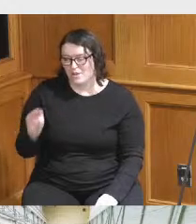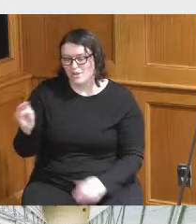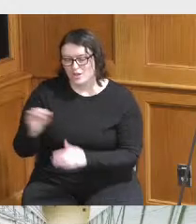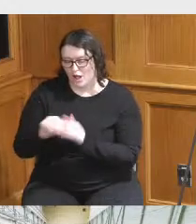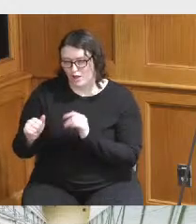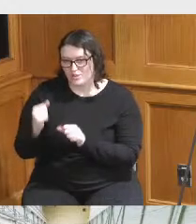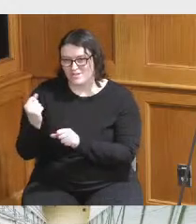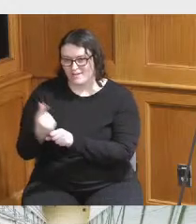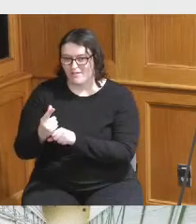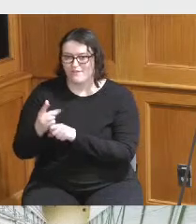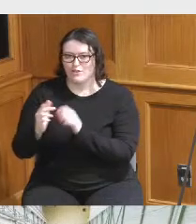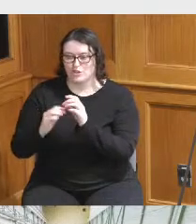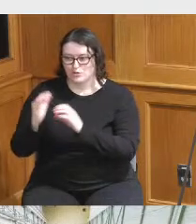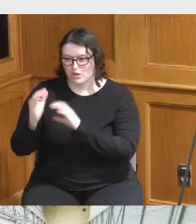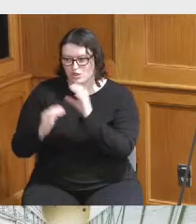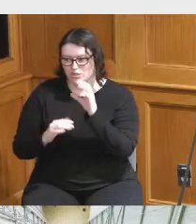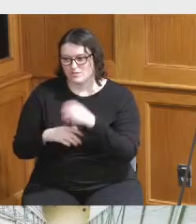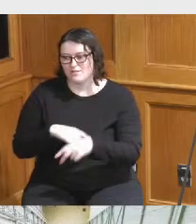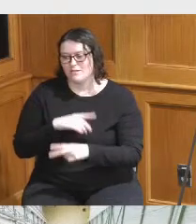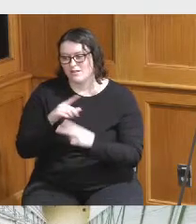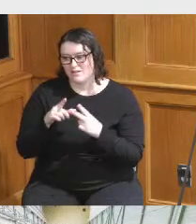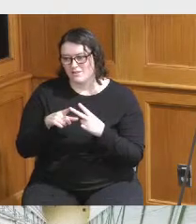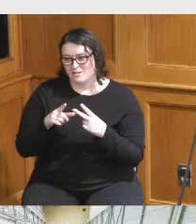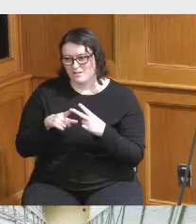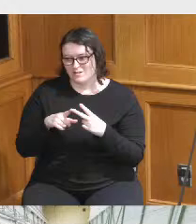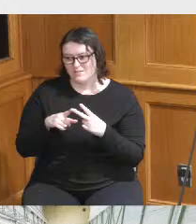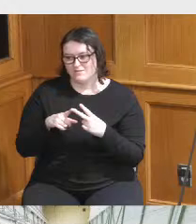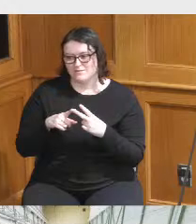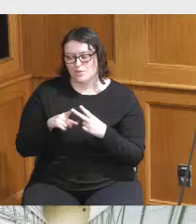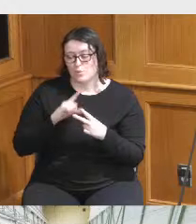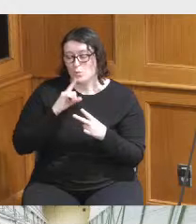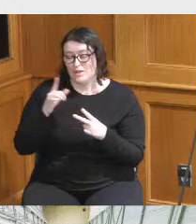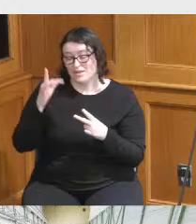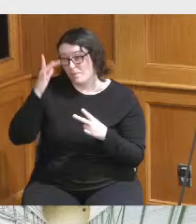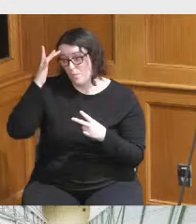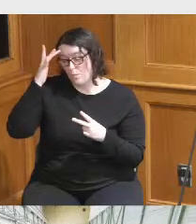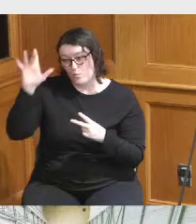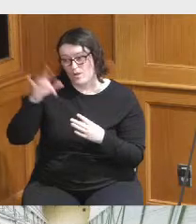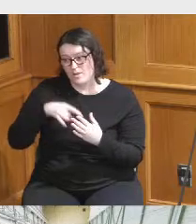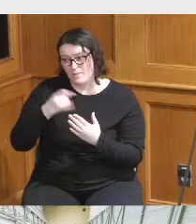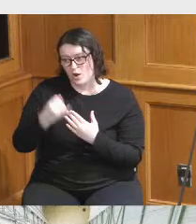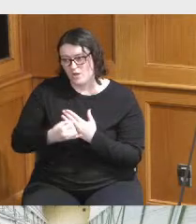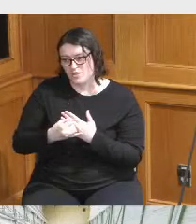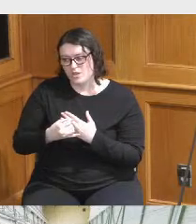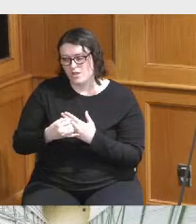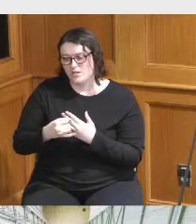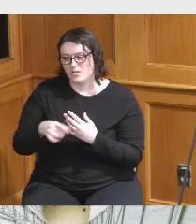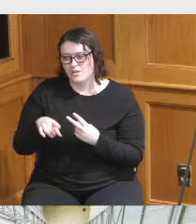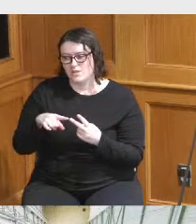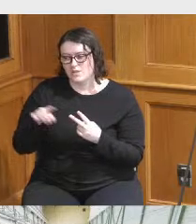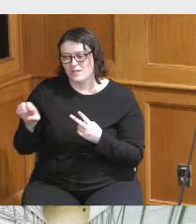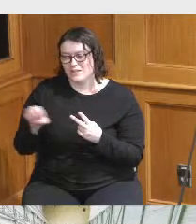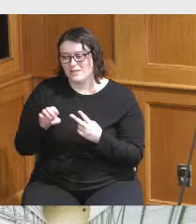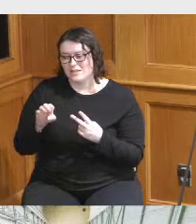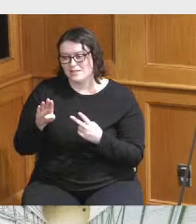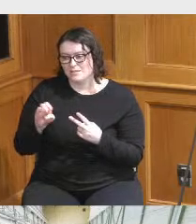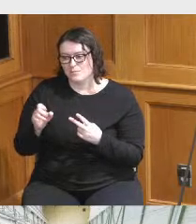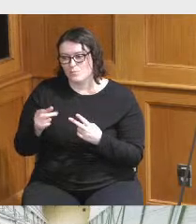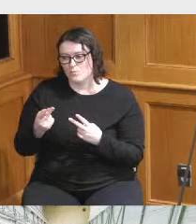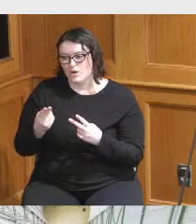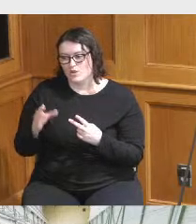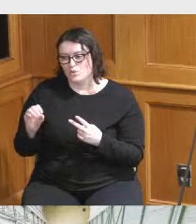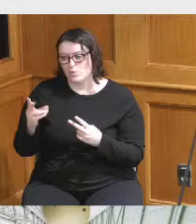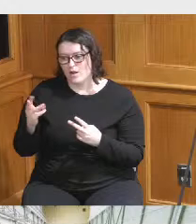year. The other is a really a brilliant project, the construction of the East Branch Ohio River Interceptor